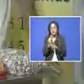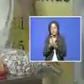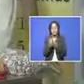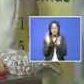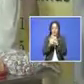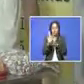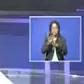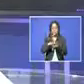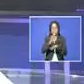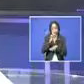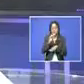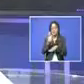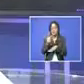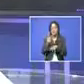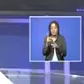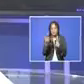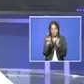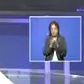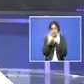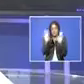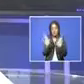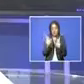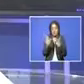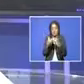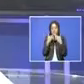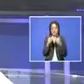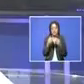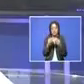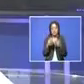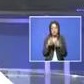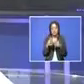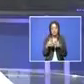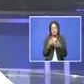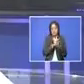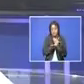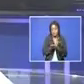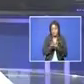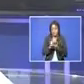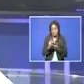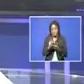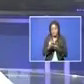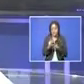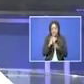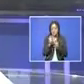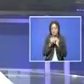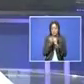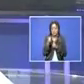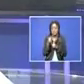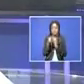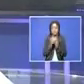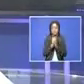24th. All right. Thank you so much, Kale. It's been a pleasure chatting with you. And I know with these options, the holidays will be as sweet as it